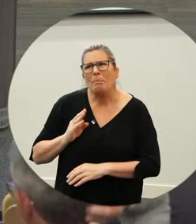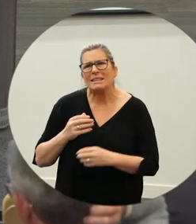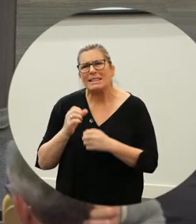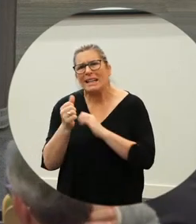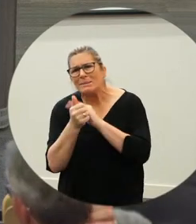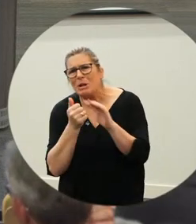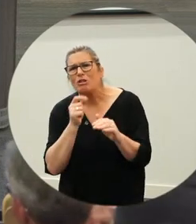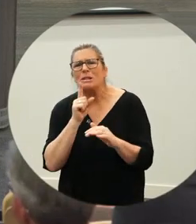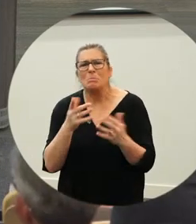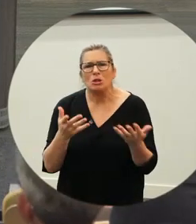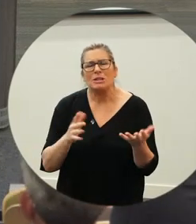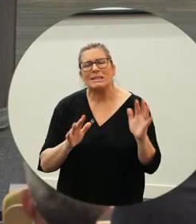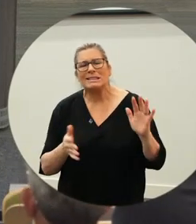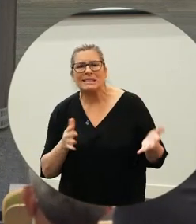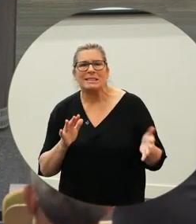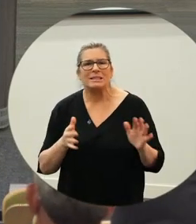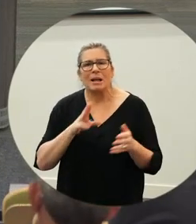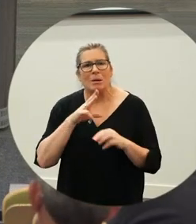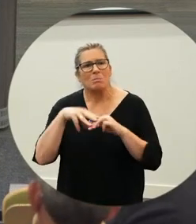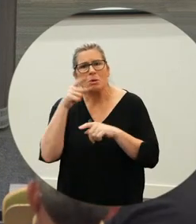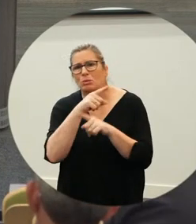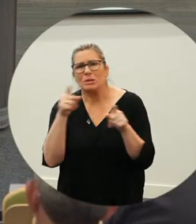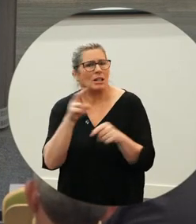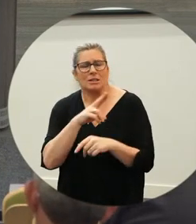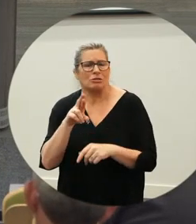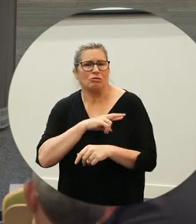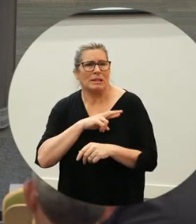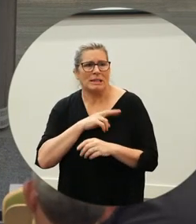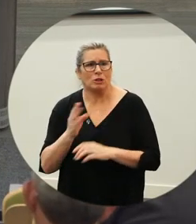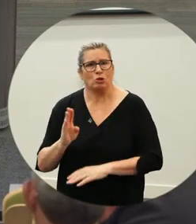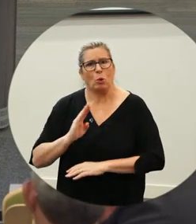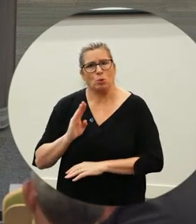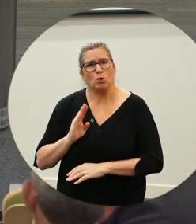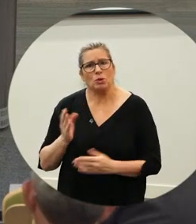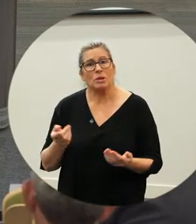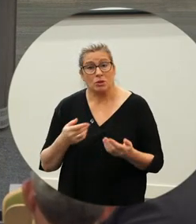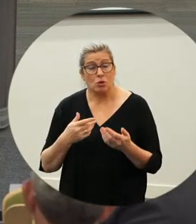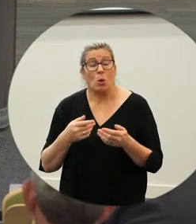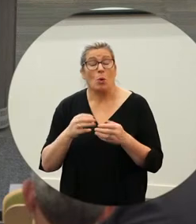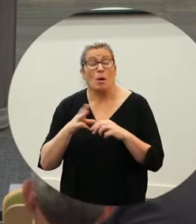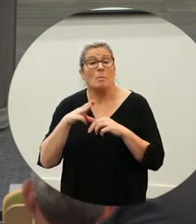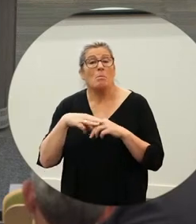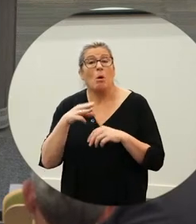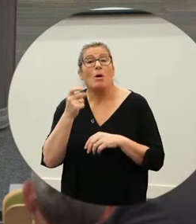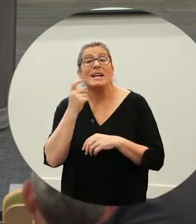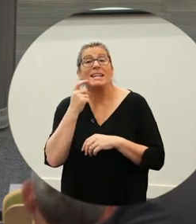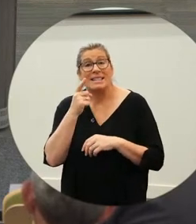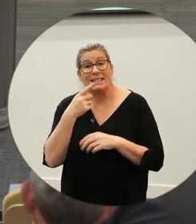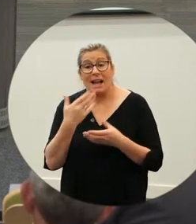part, they weren't soldiers. So they took more easily to a police role.